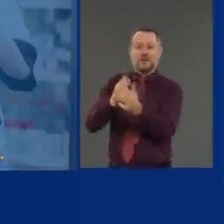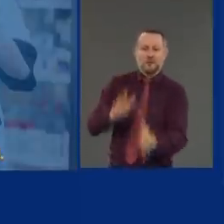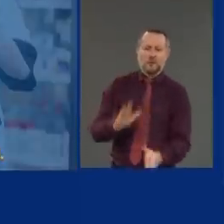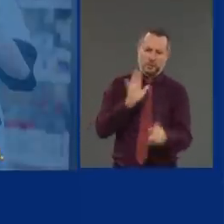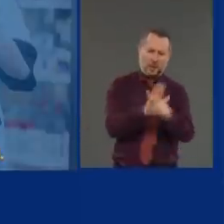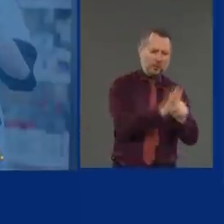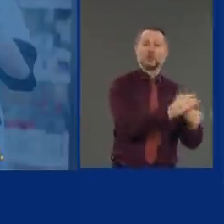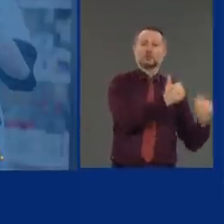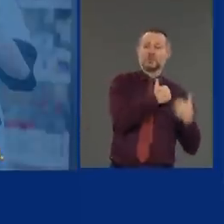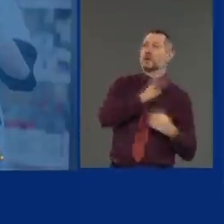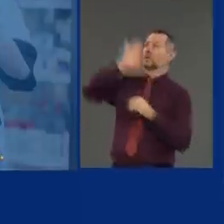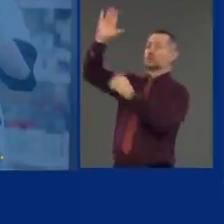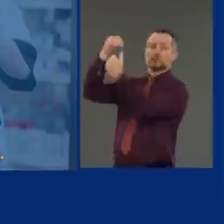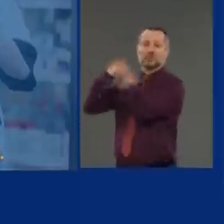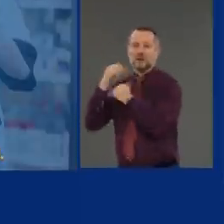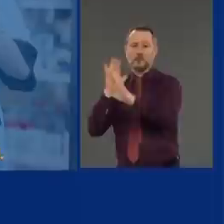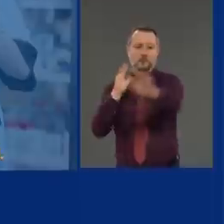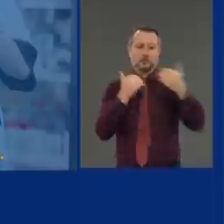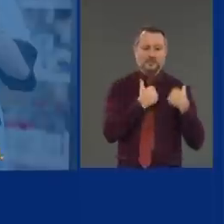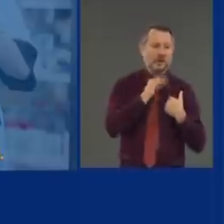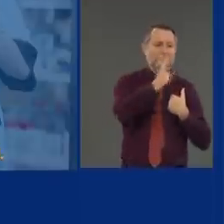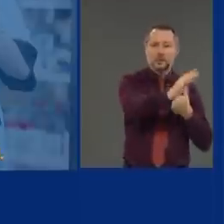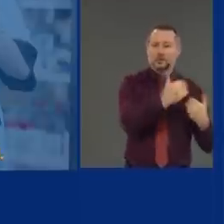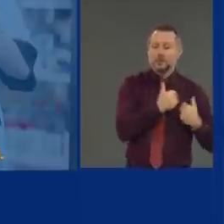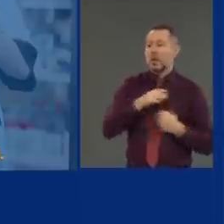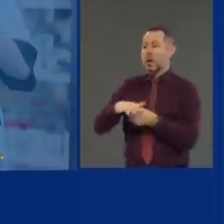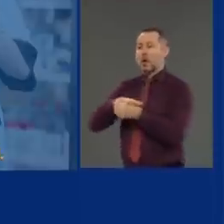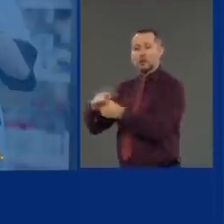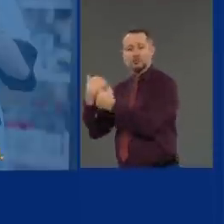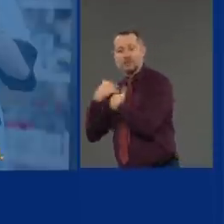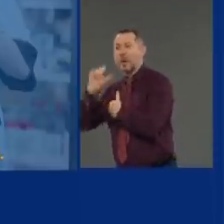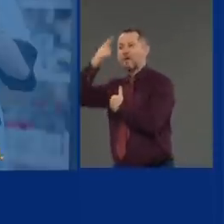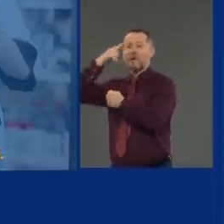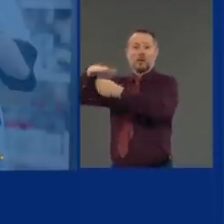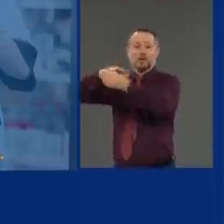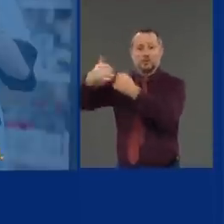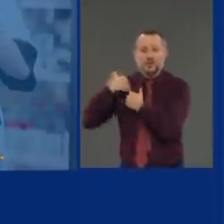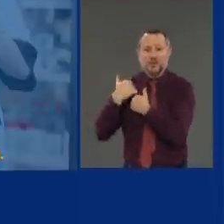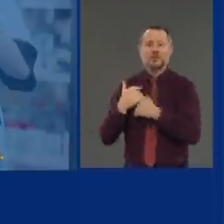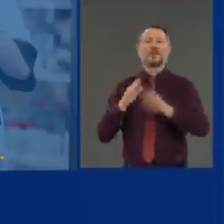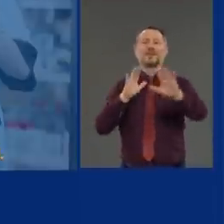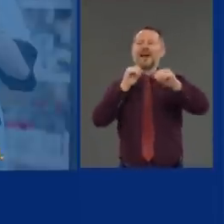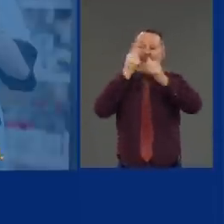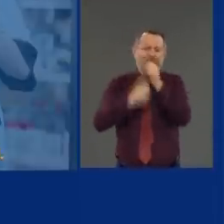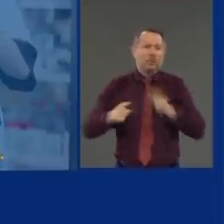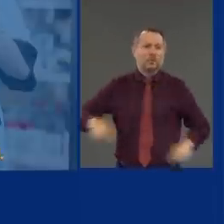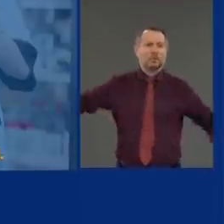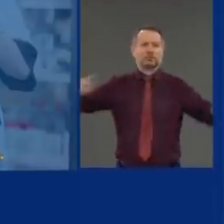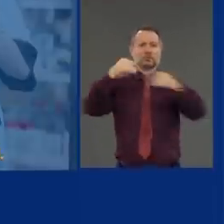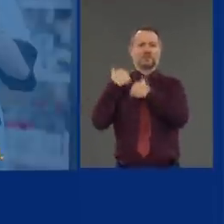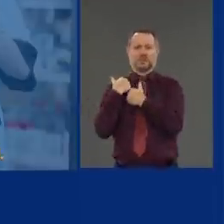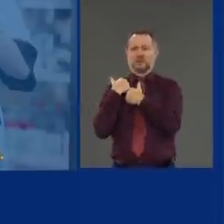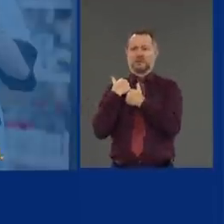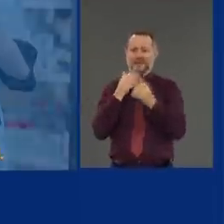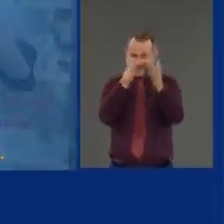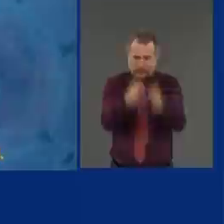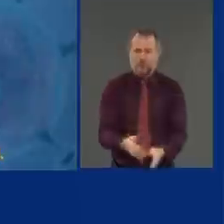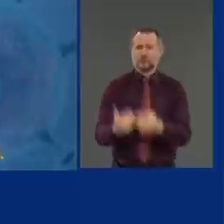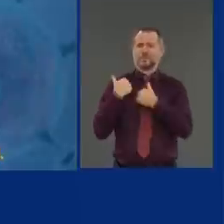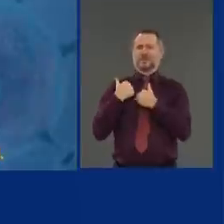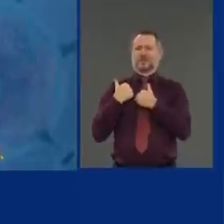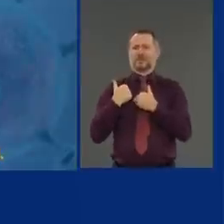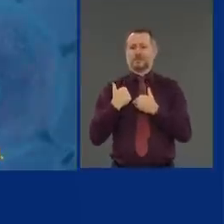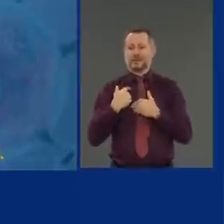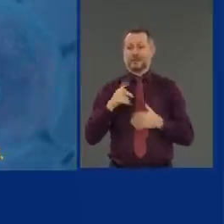has responsibility, and the local governments have a responsibility to make sure their Department of Health is out